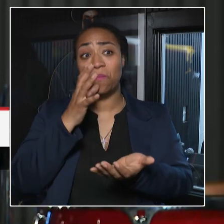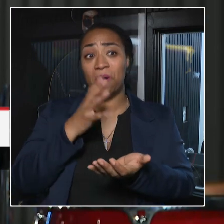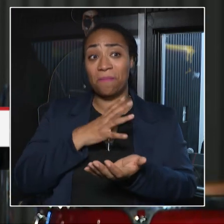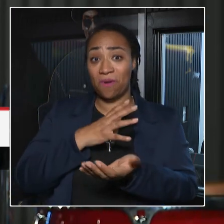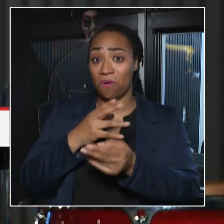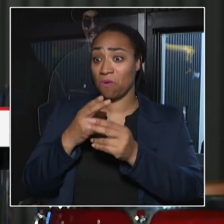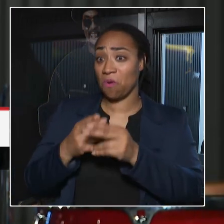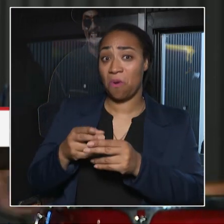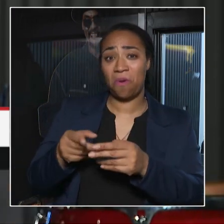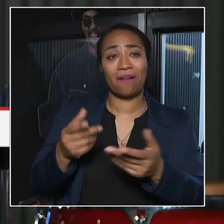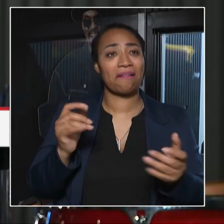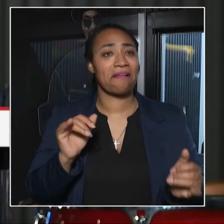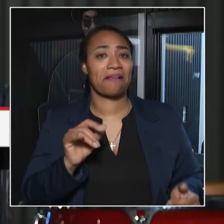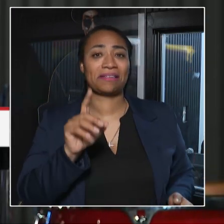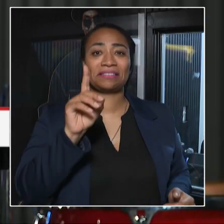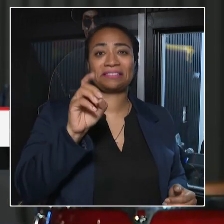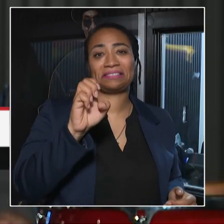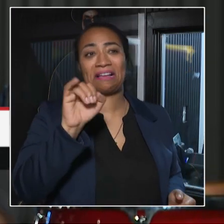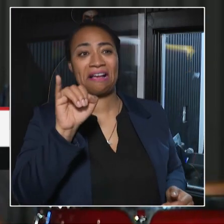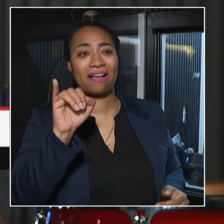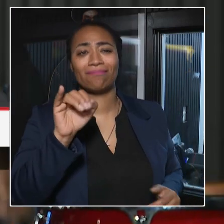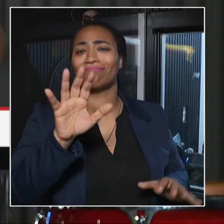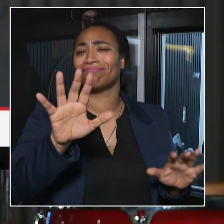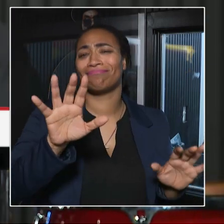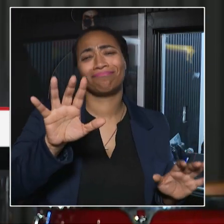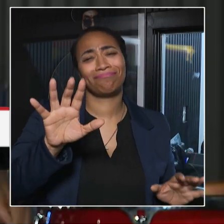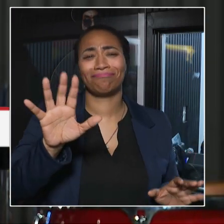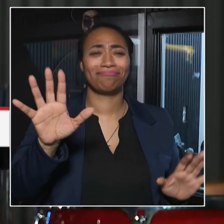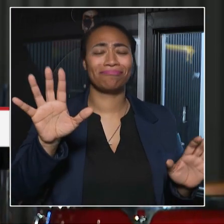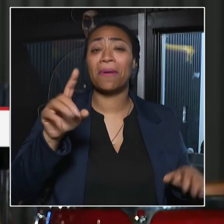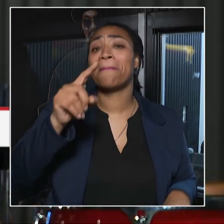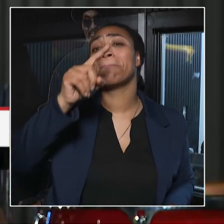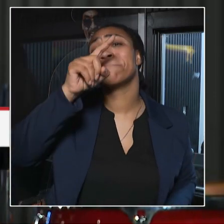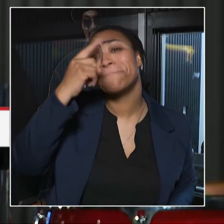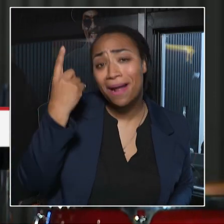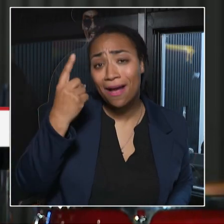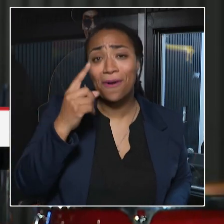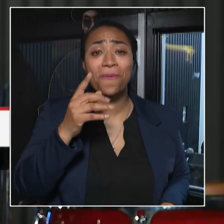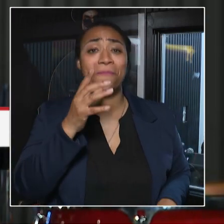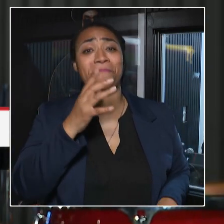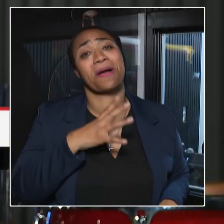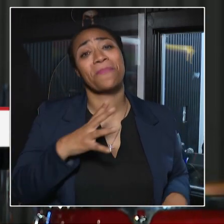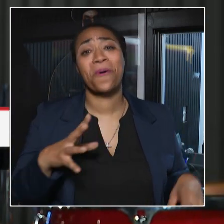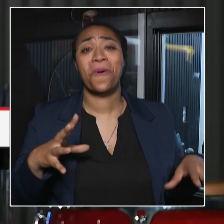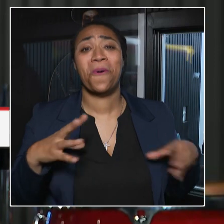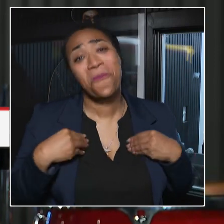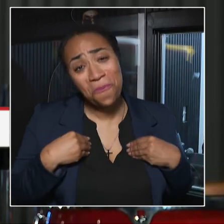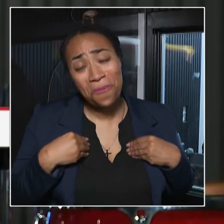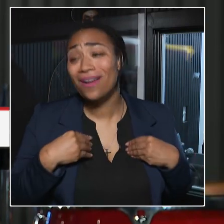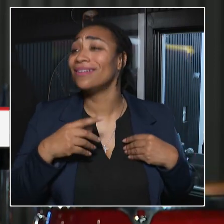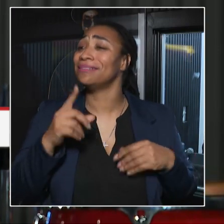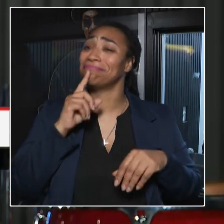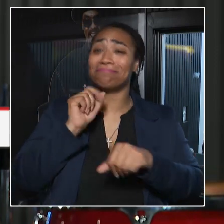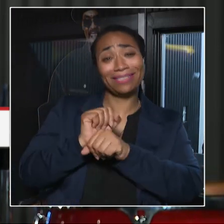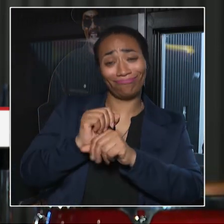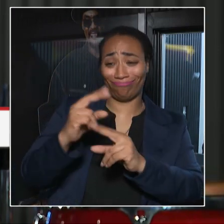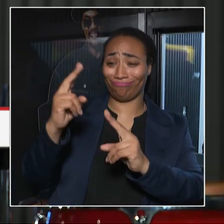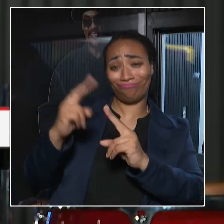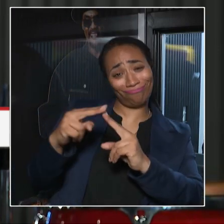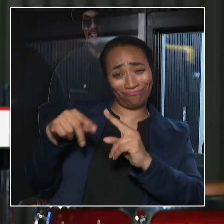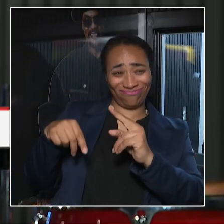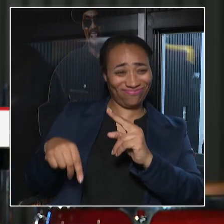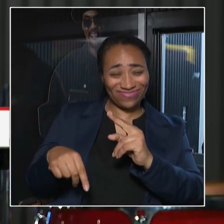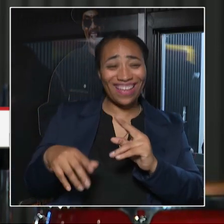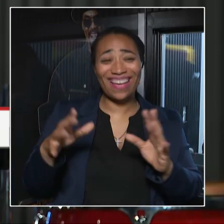women owned, on top of their game, right? Who did our floors. You won't see floors like this nowhere in any